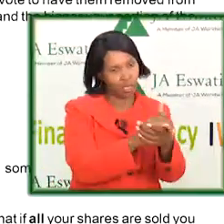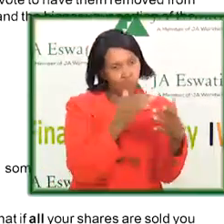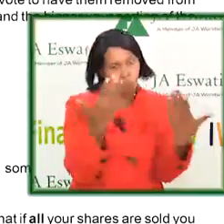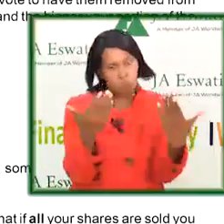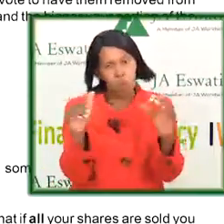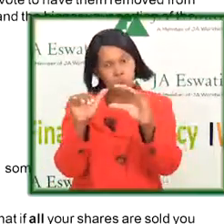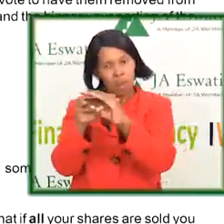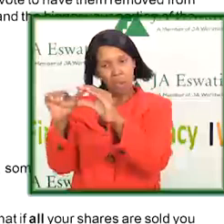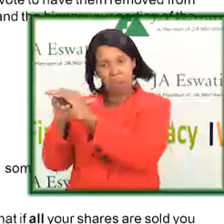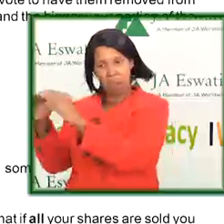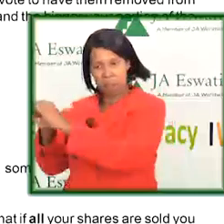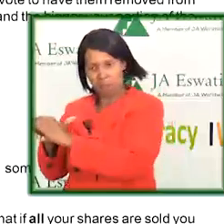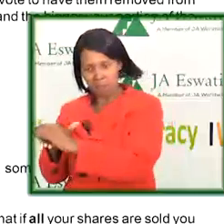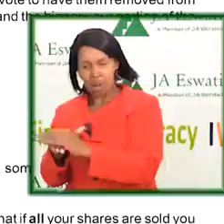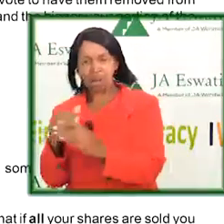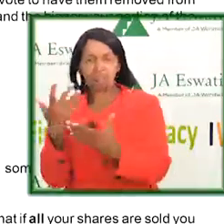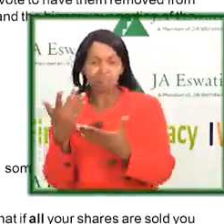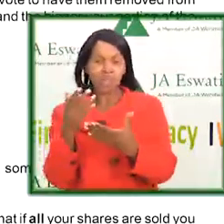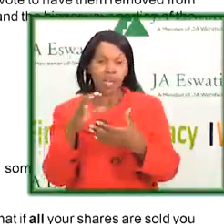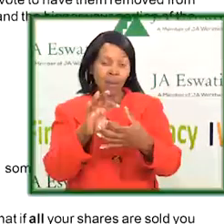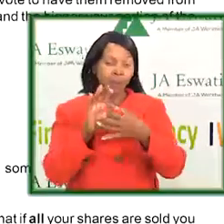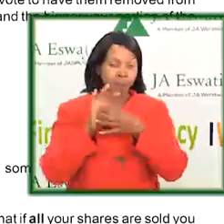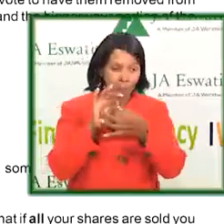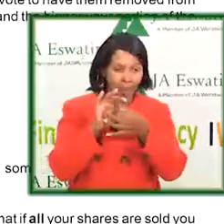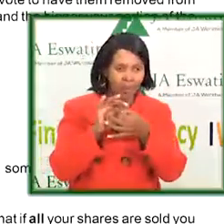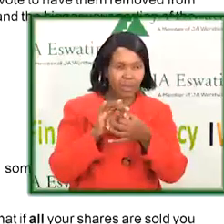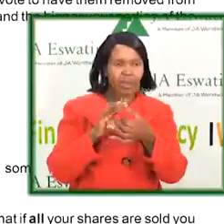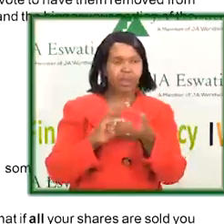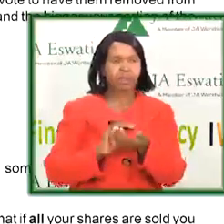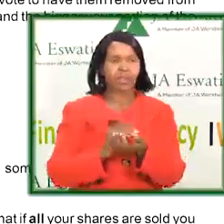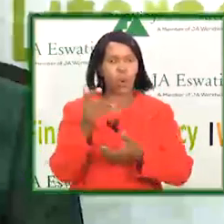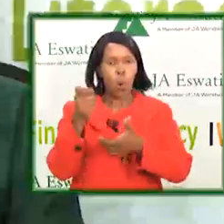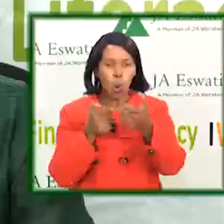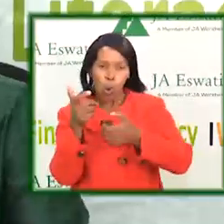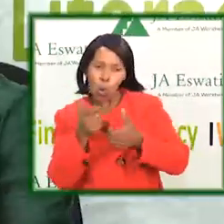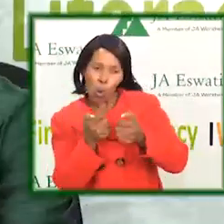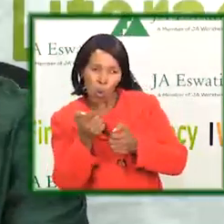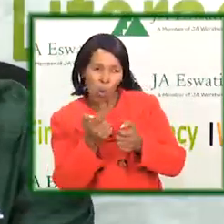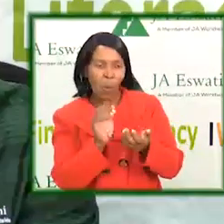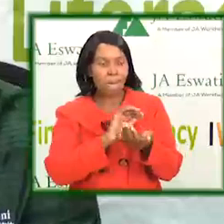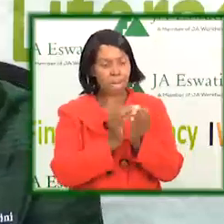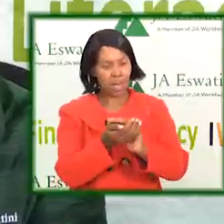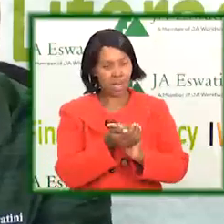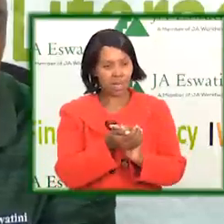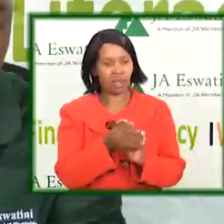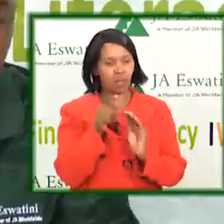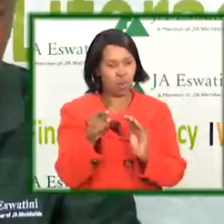of the profit it makes, and this is paid out as a